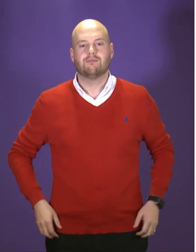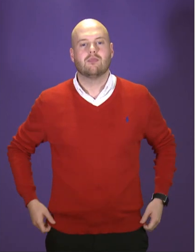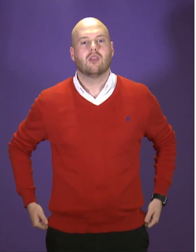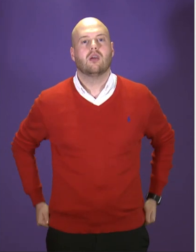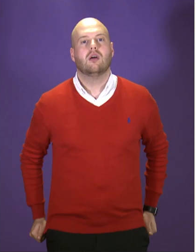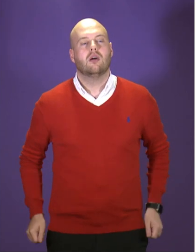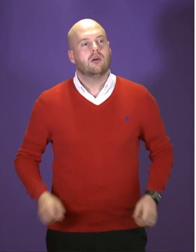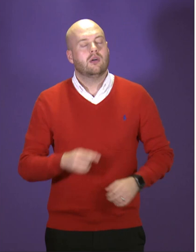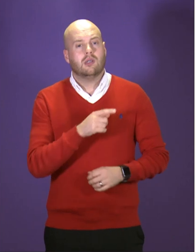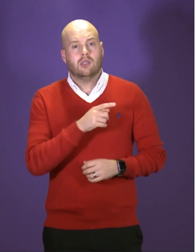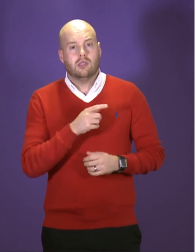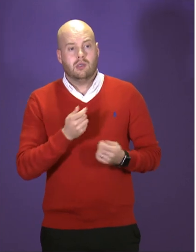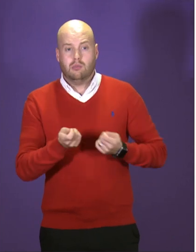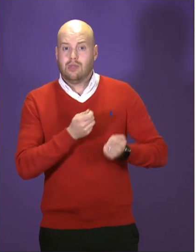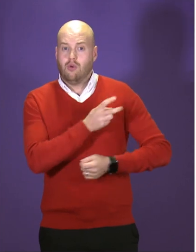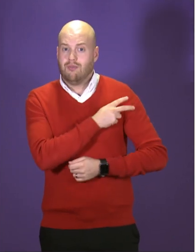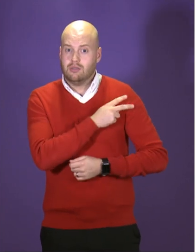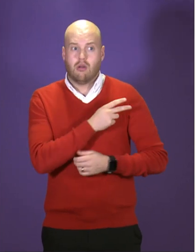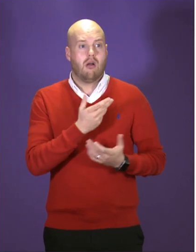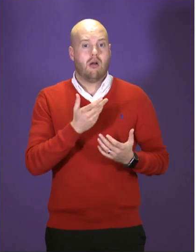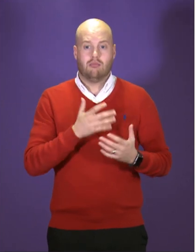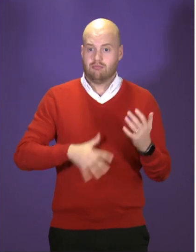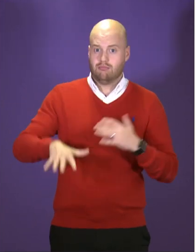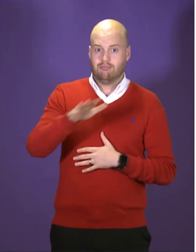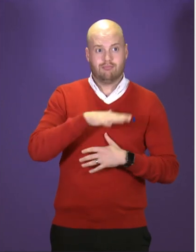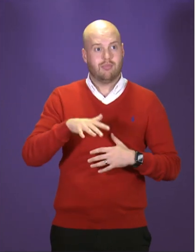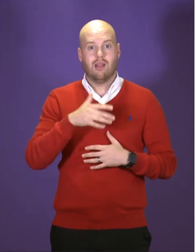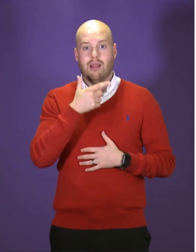Presiding Officer Jonathan Mills, Excellencies, ladies and gentlemen, ministers,